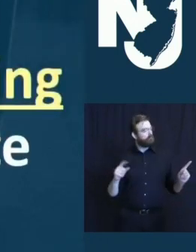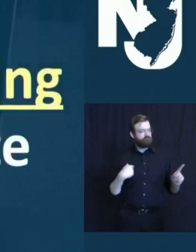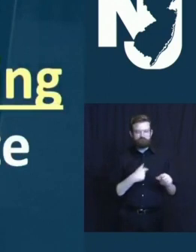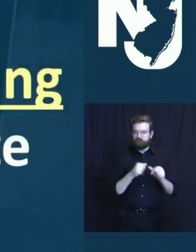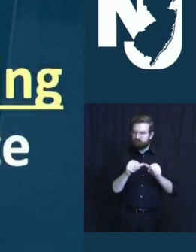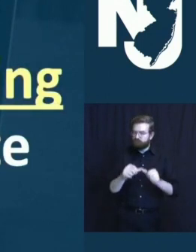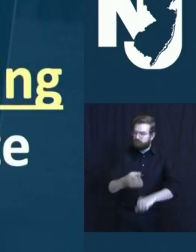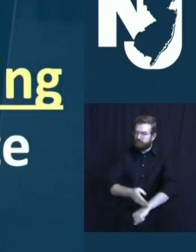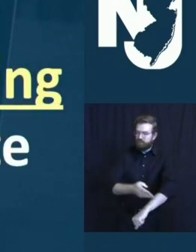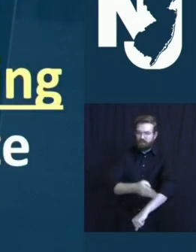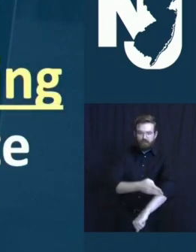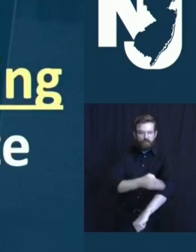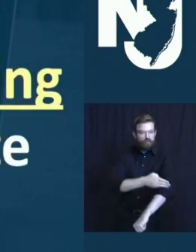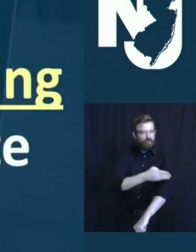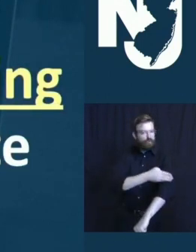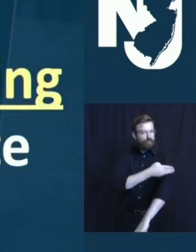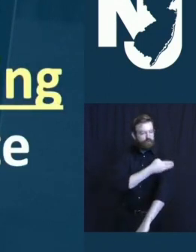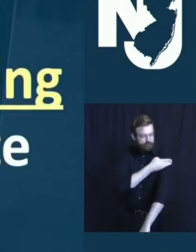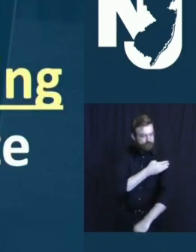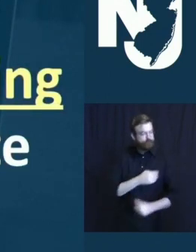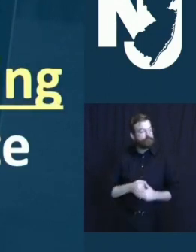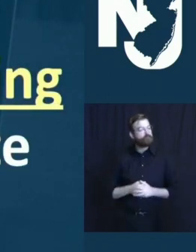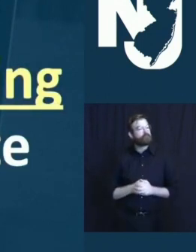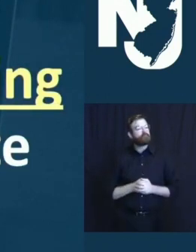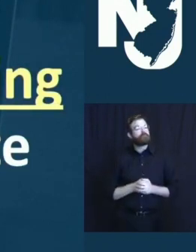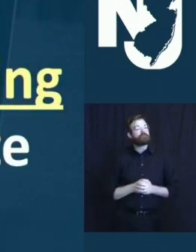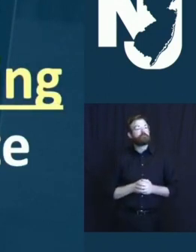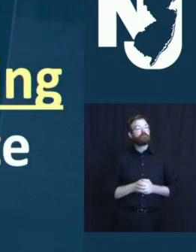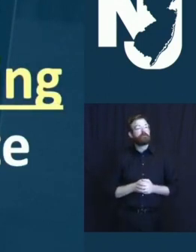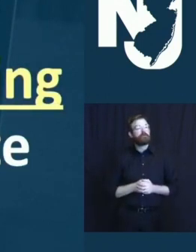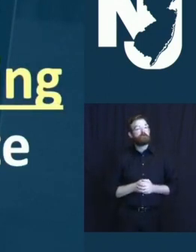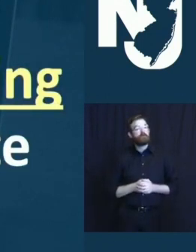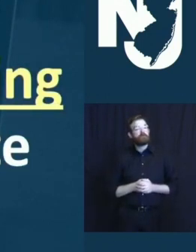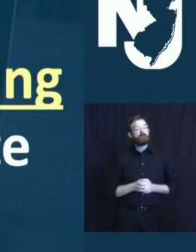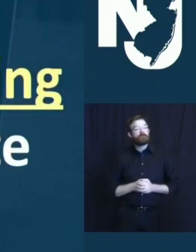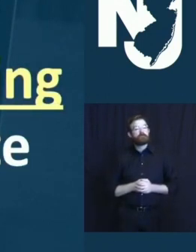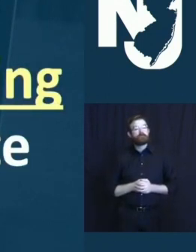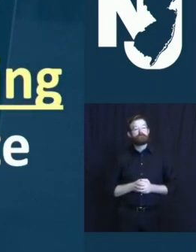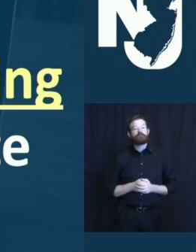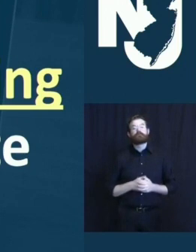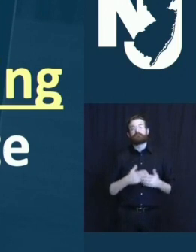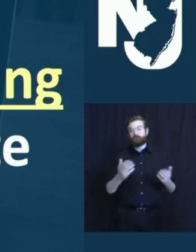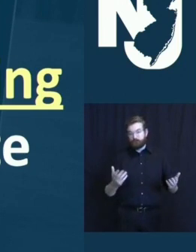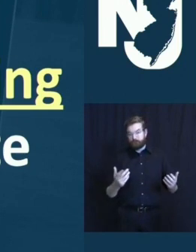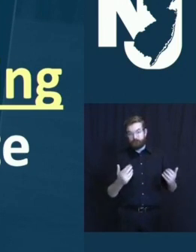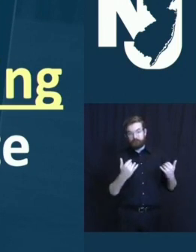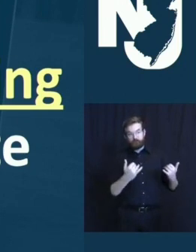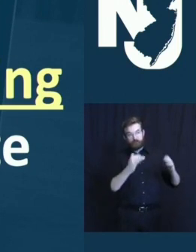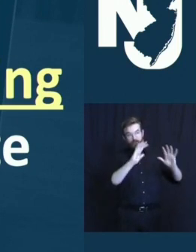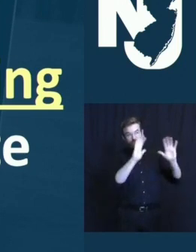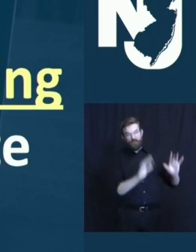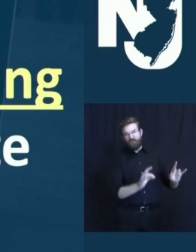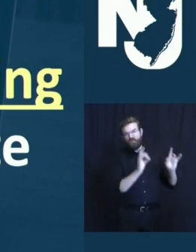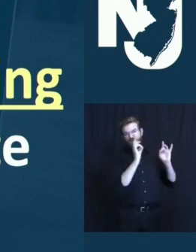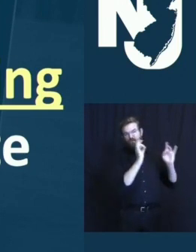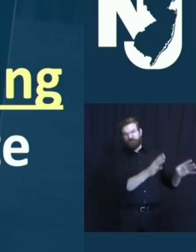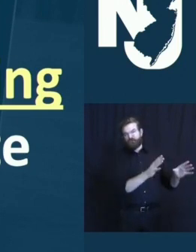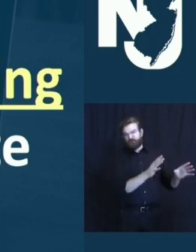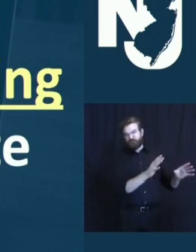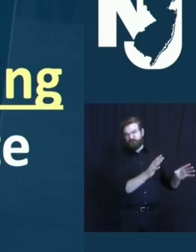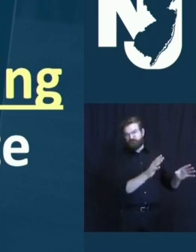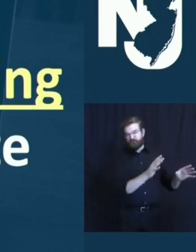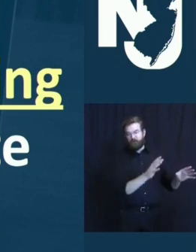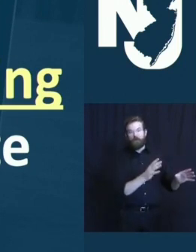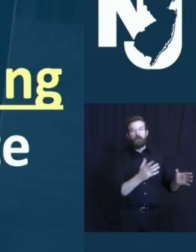covid19.nj.gov/testing and schedule yourself to be tested for the coronavirus. Prefer you didn't do it today, given what I said earlier about the weather, but you can go